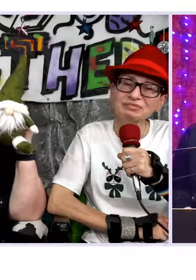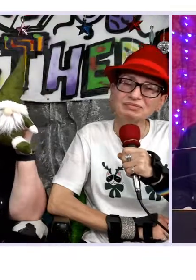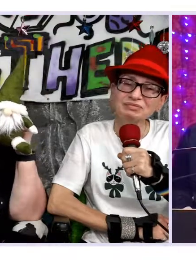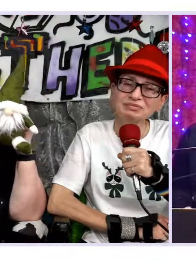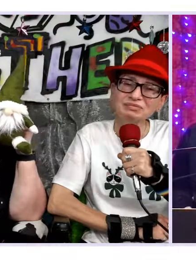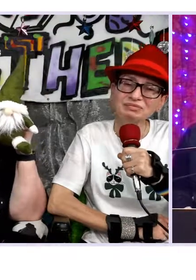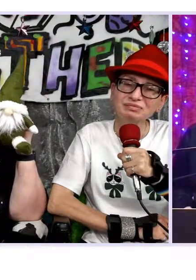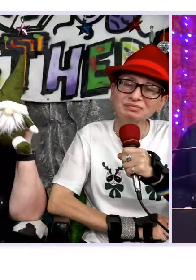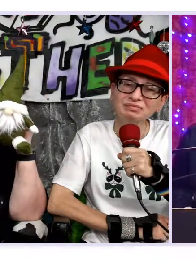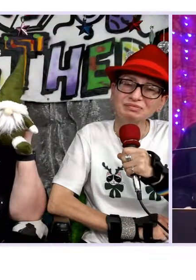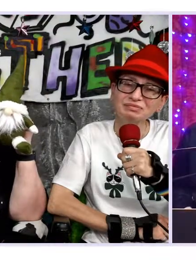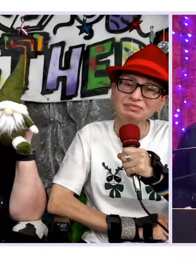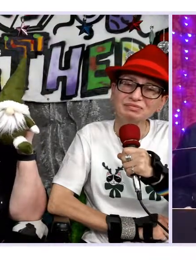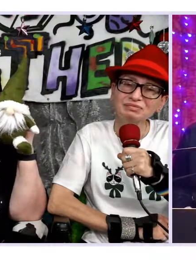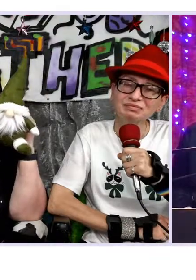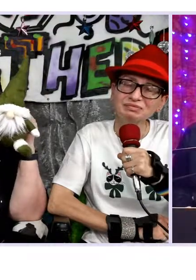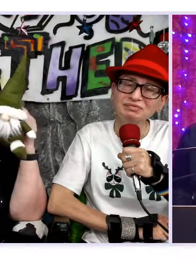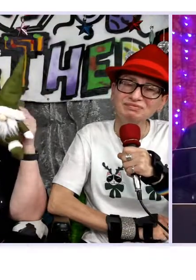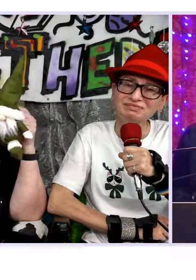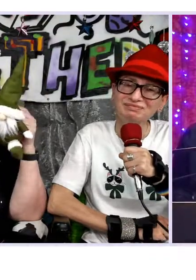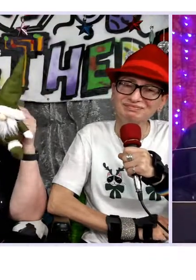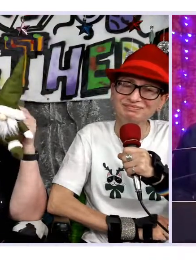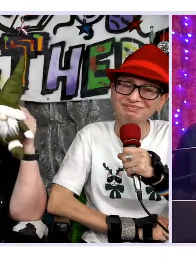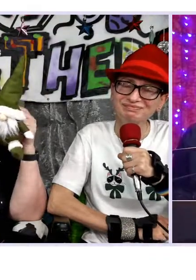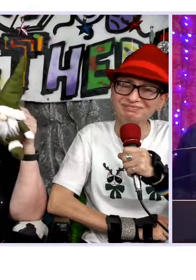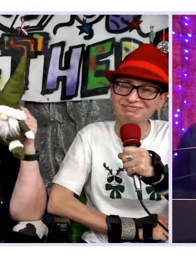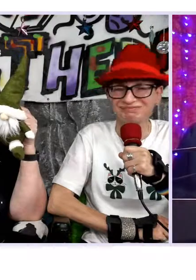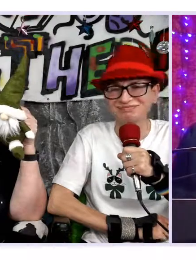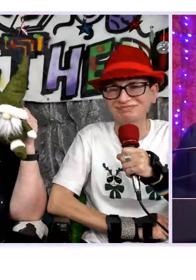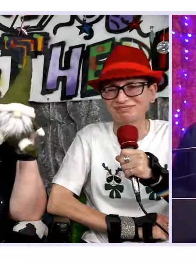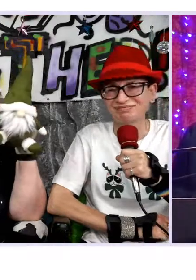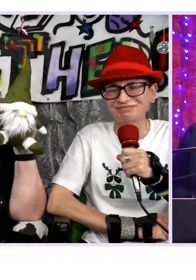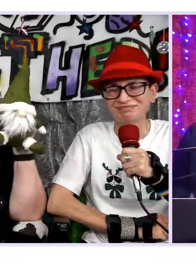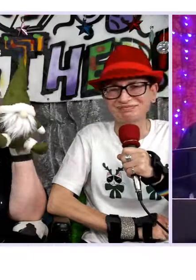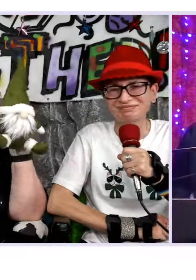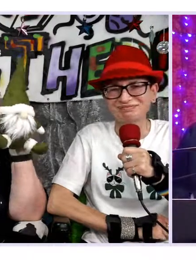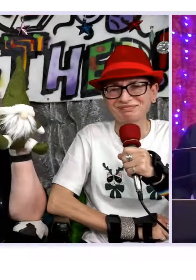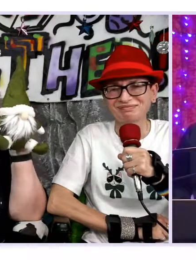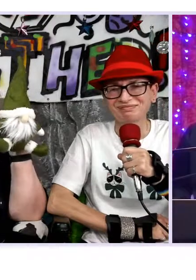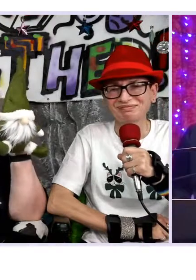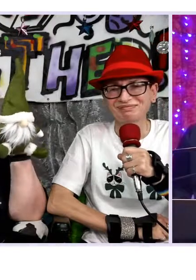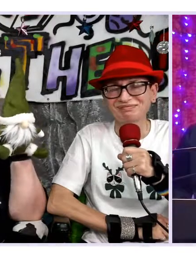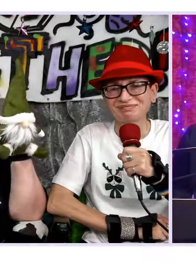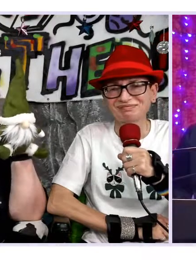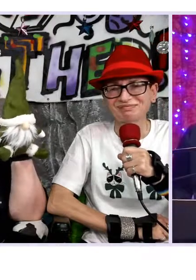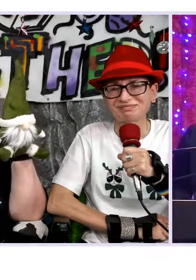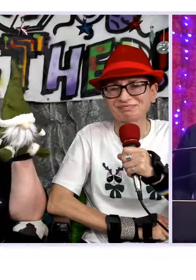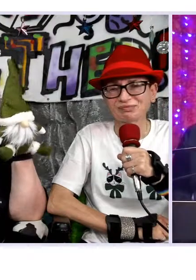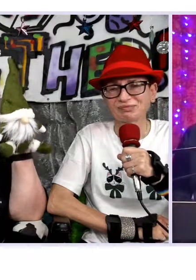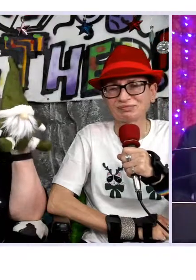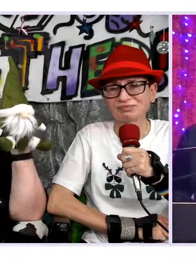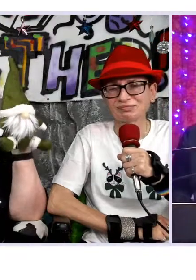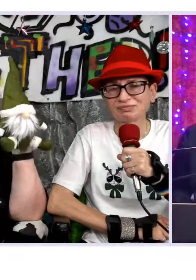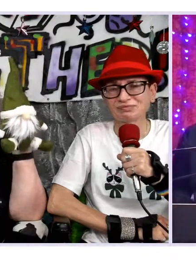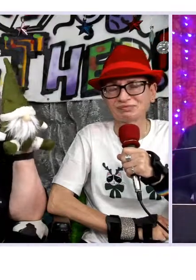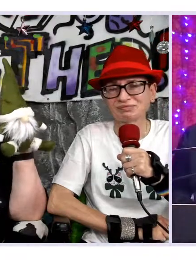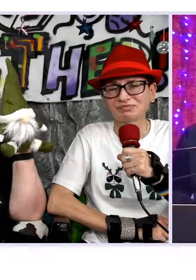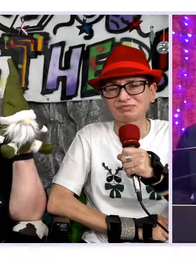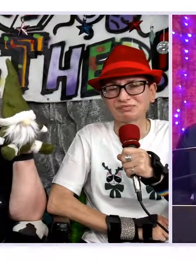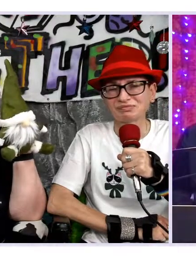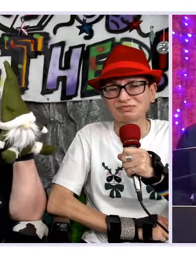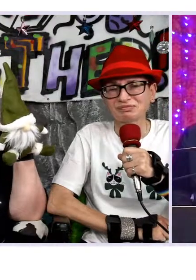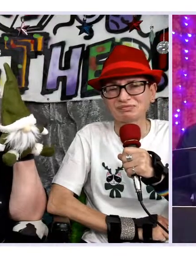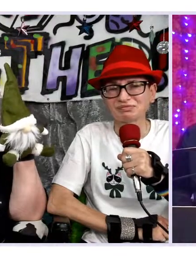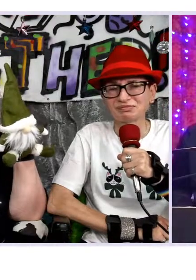previous competitors who is back to challenge for the top spot. And he's just our good luck teddy. He is a grey